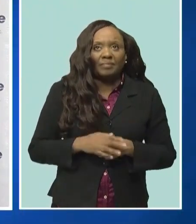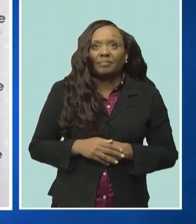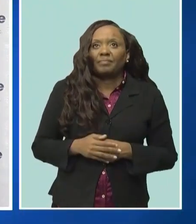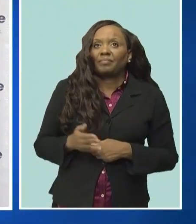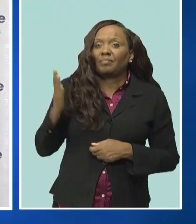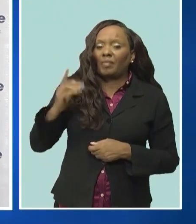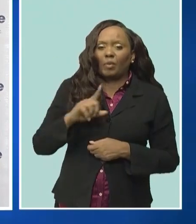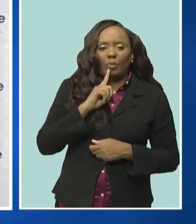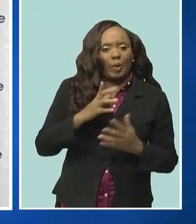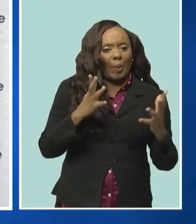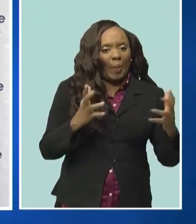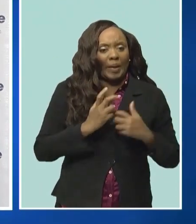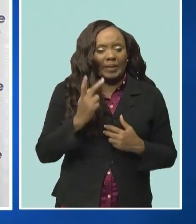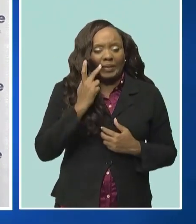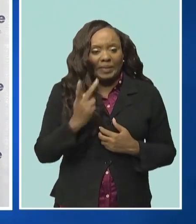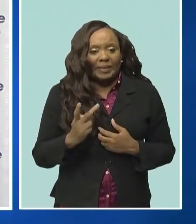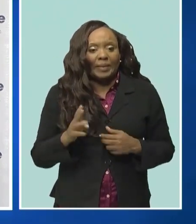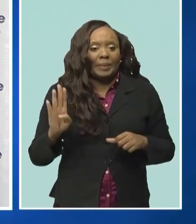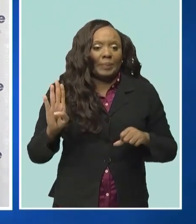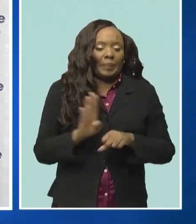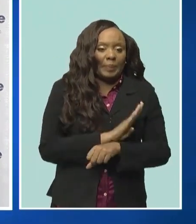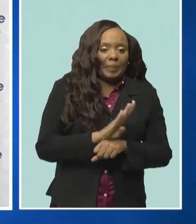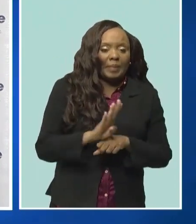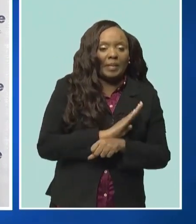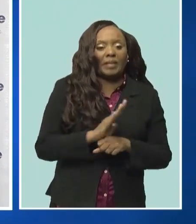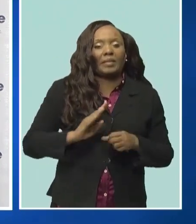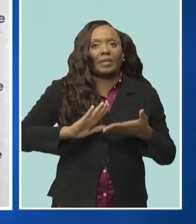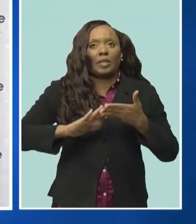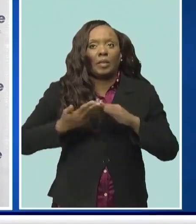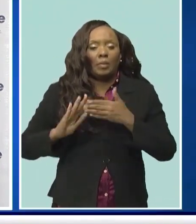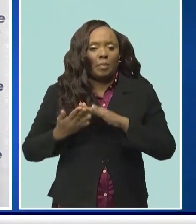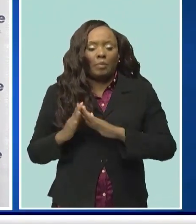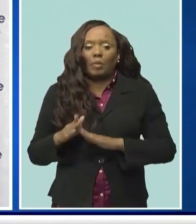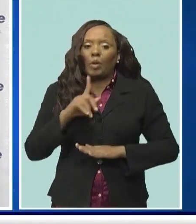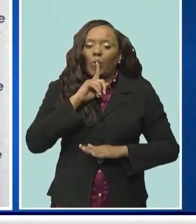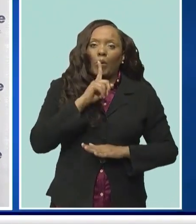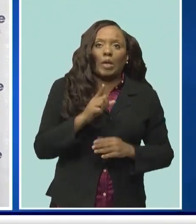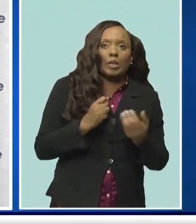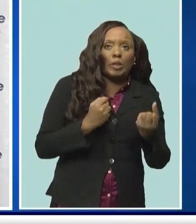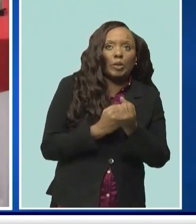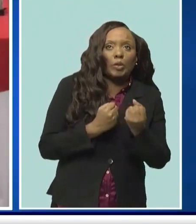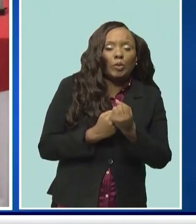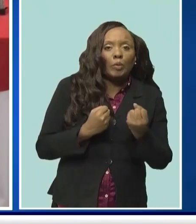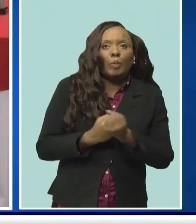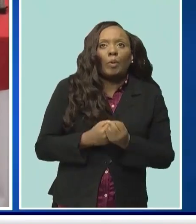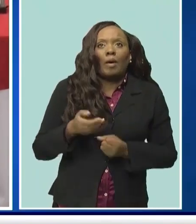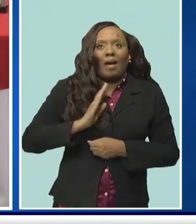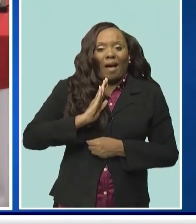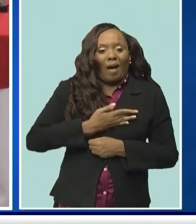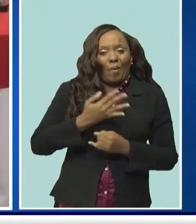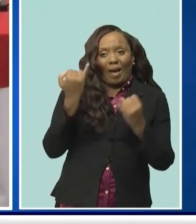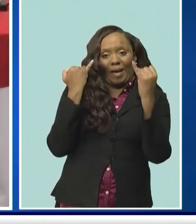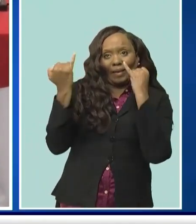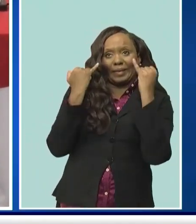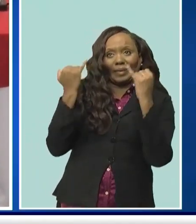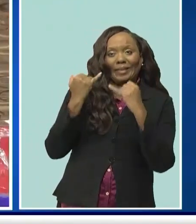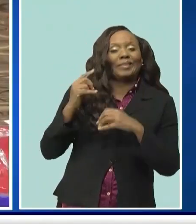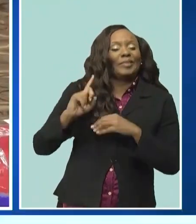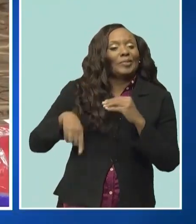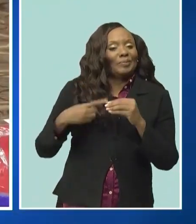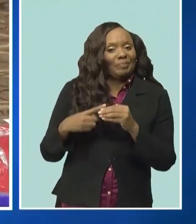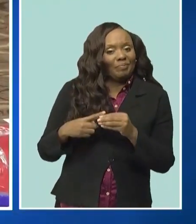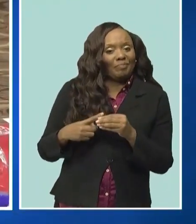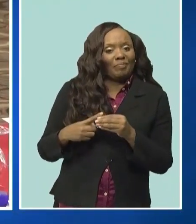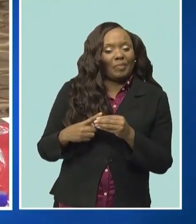our business community commit to the ideals being espoused by the people in this room about lowering